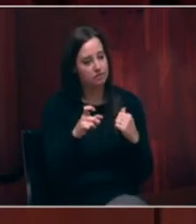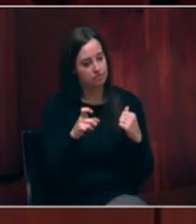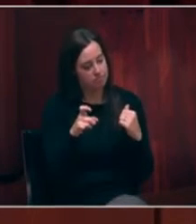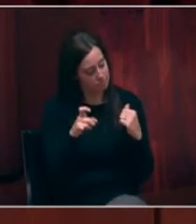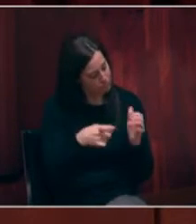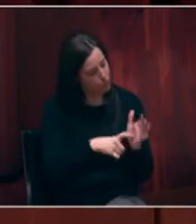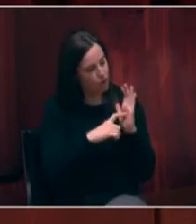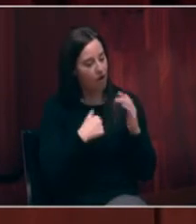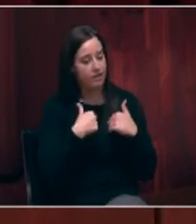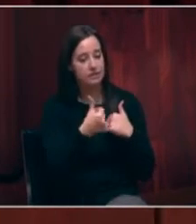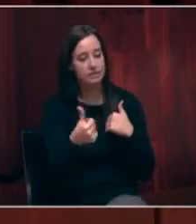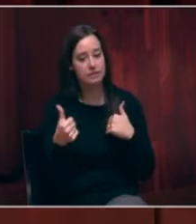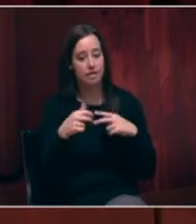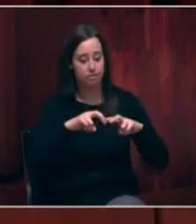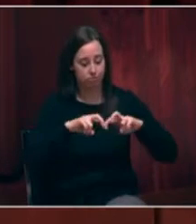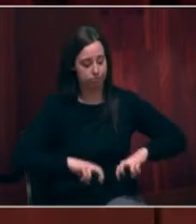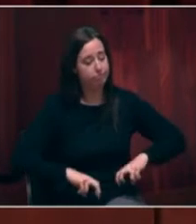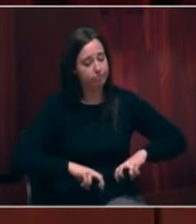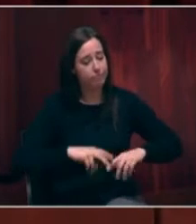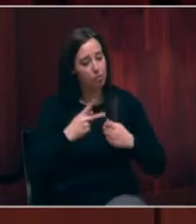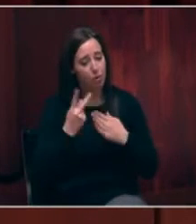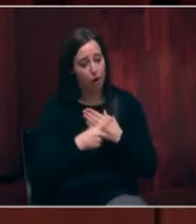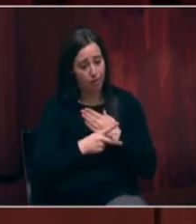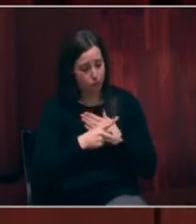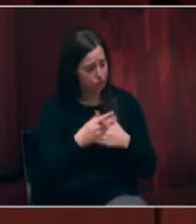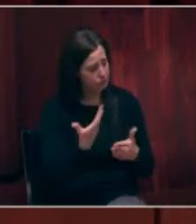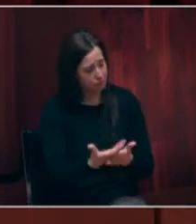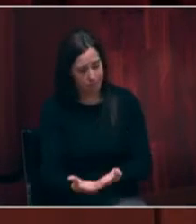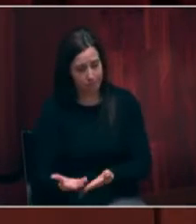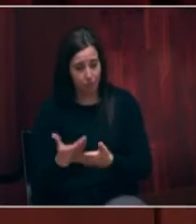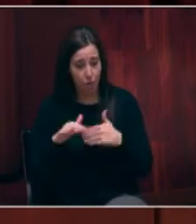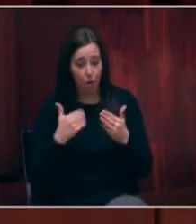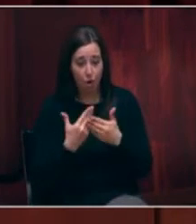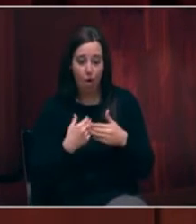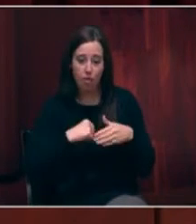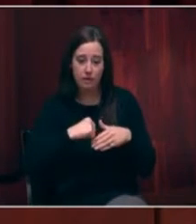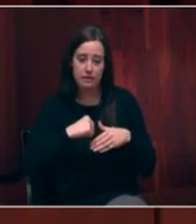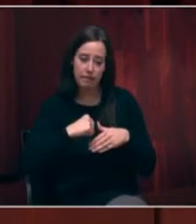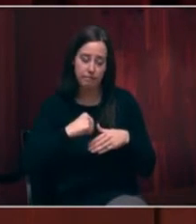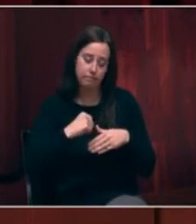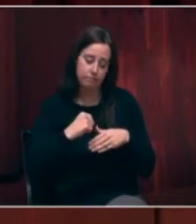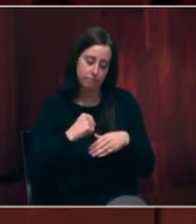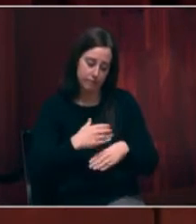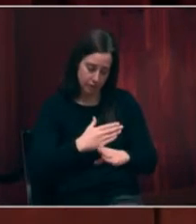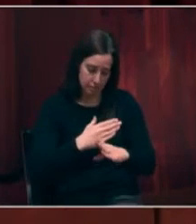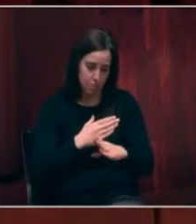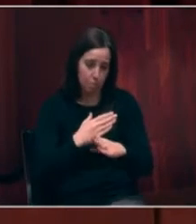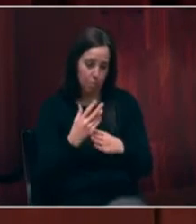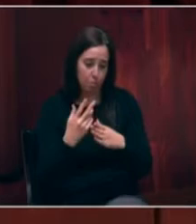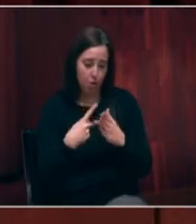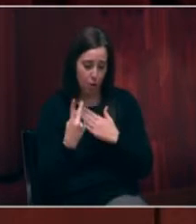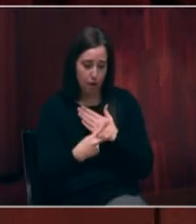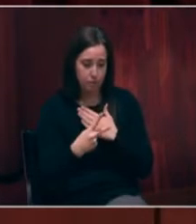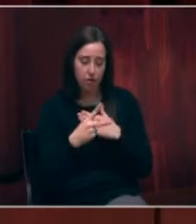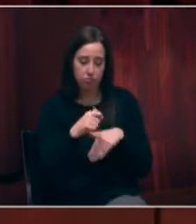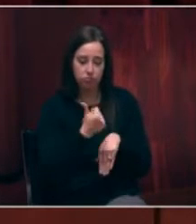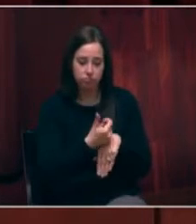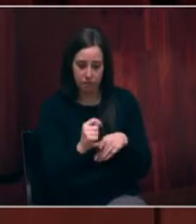in place to evaluate your policies, ensure that those safeguarding requirements are articulated in your training programs, and of